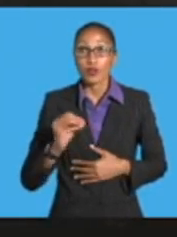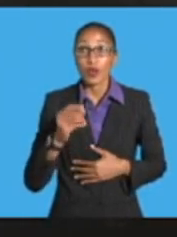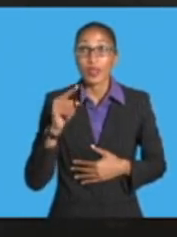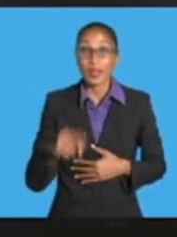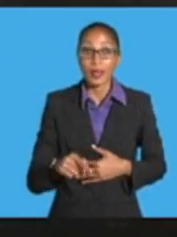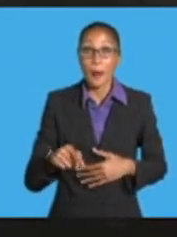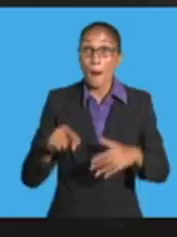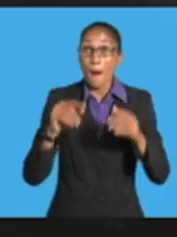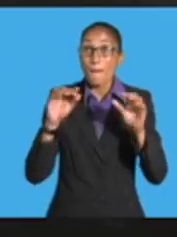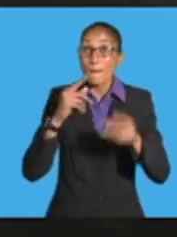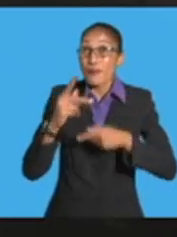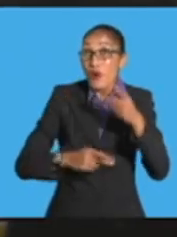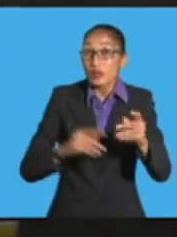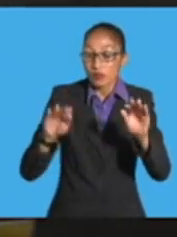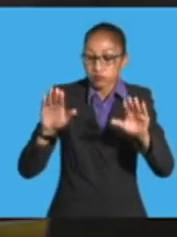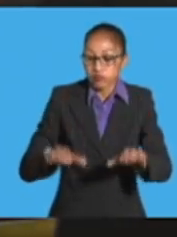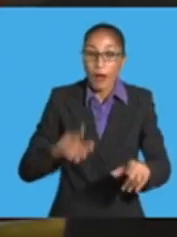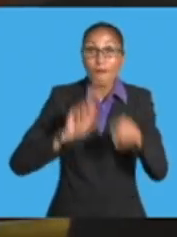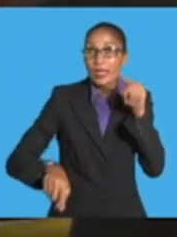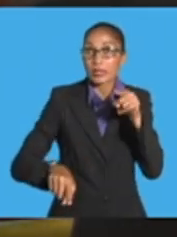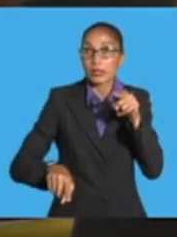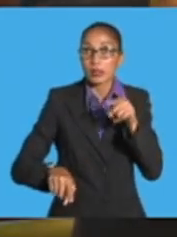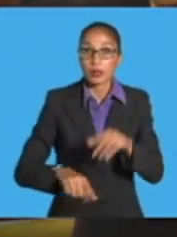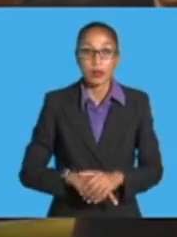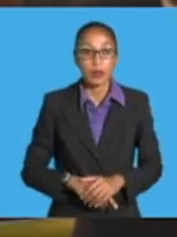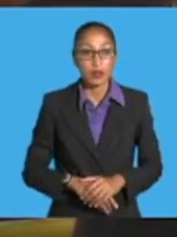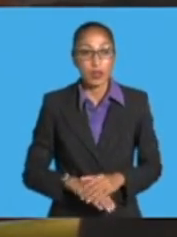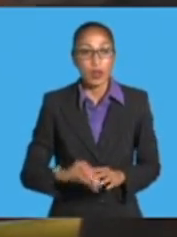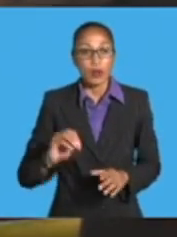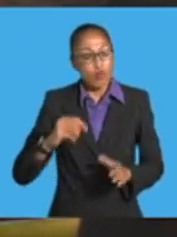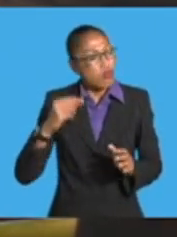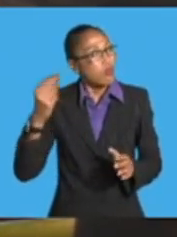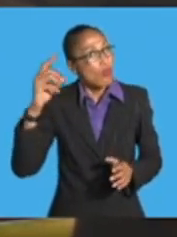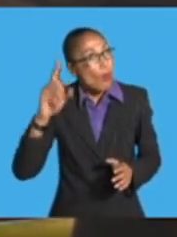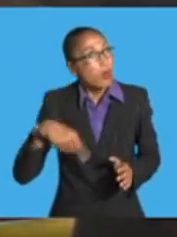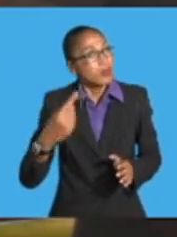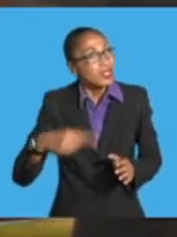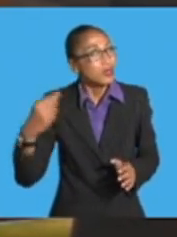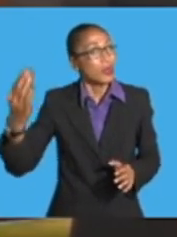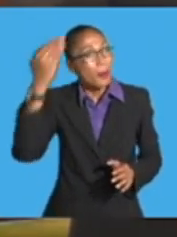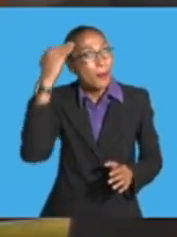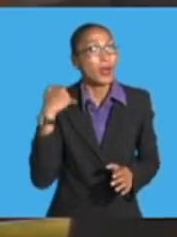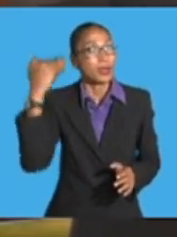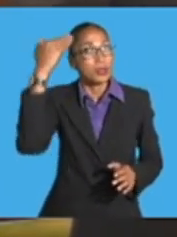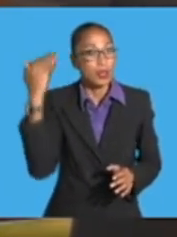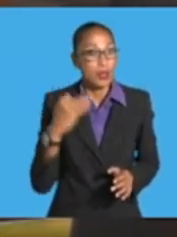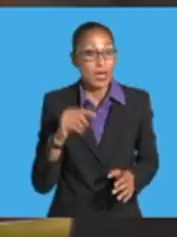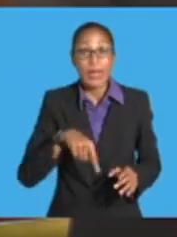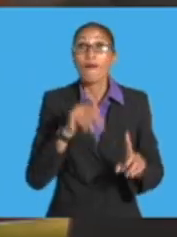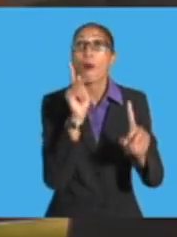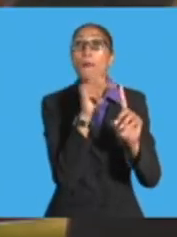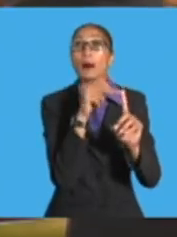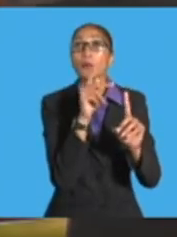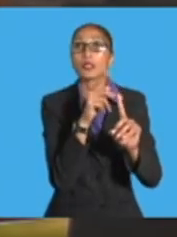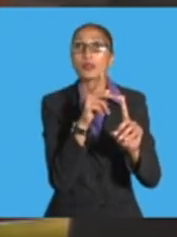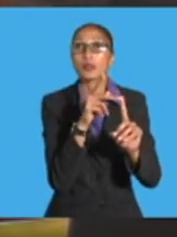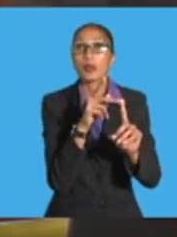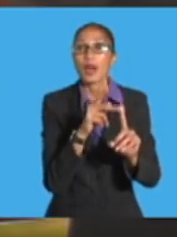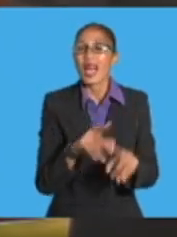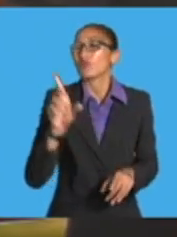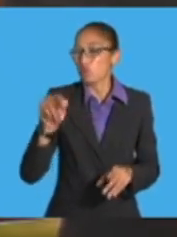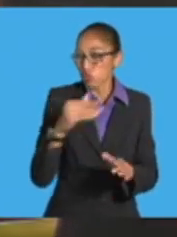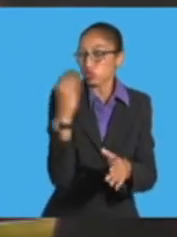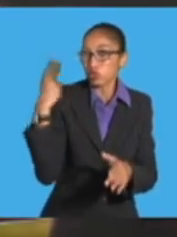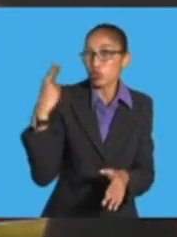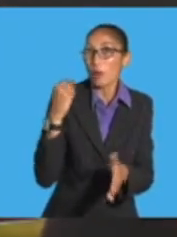of sedimentation is much quicker. We must constantly remind ourselves that we are here for a purpose, and let us do this